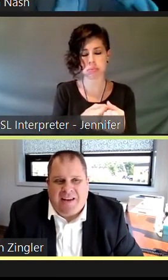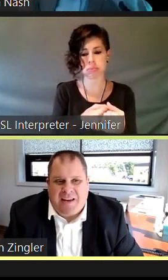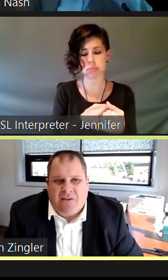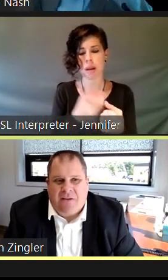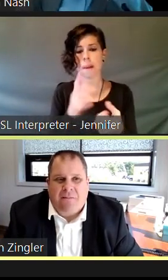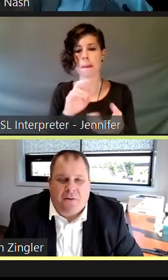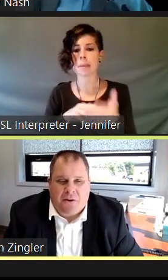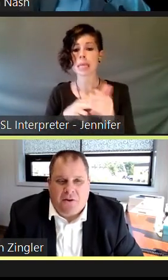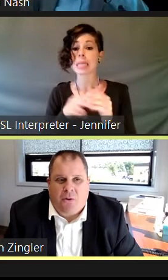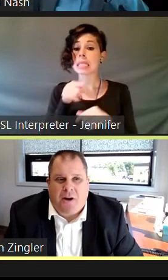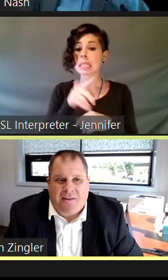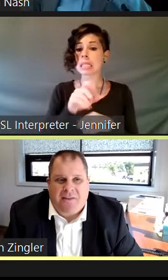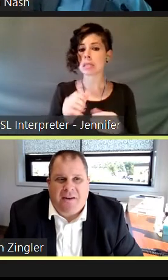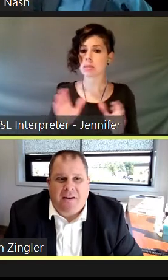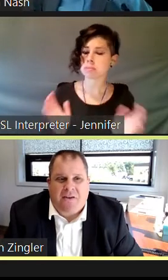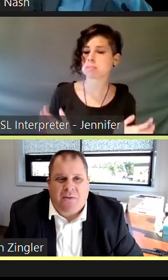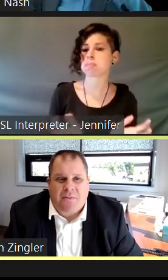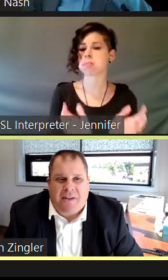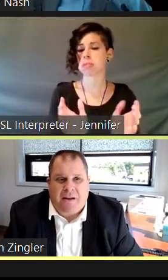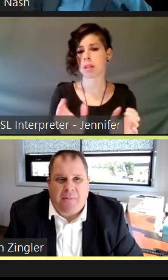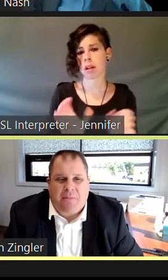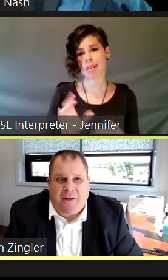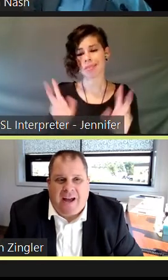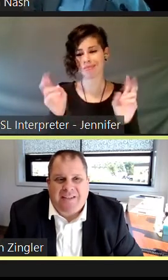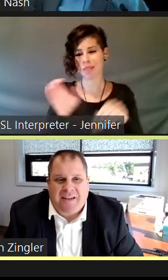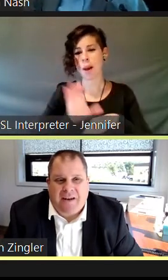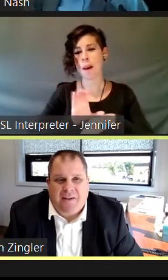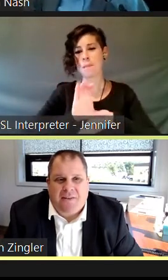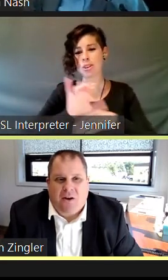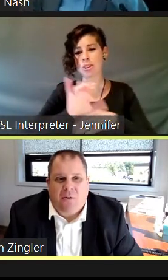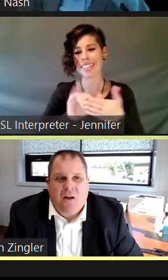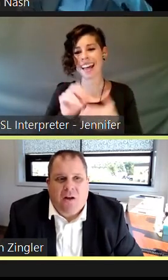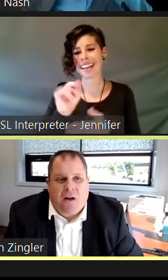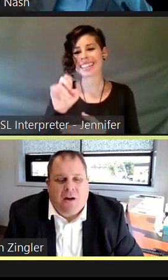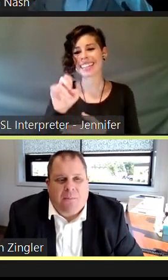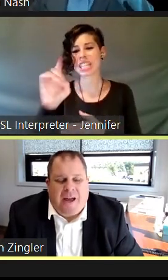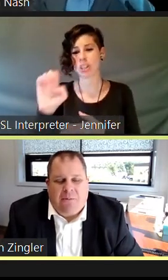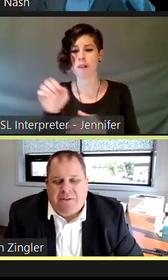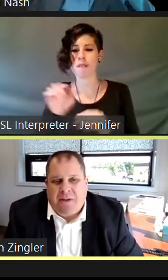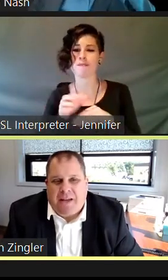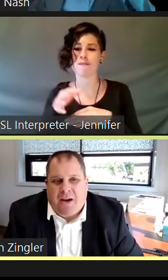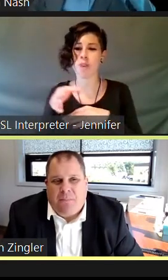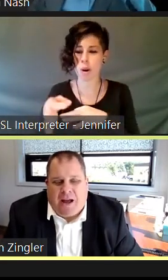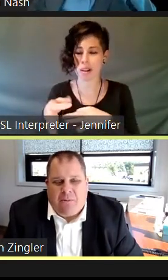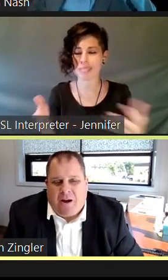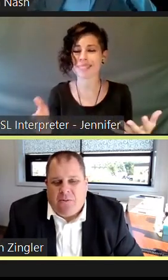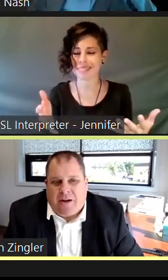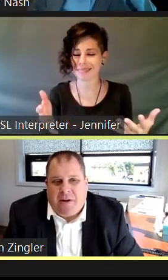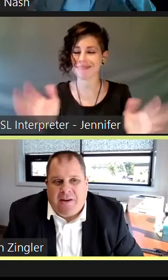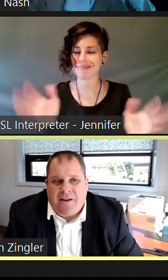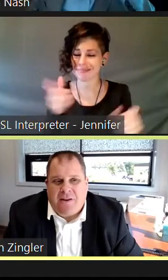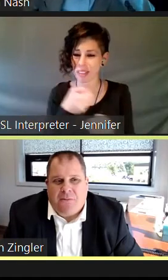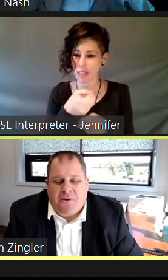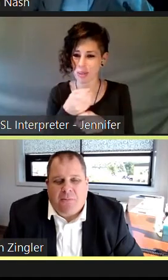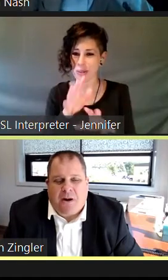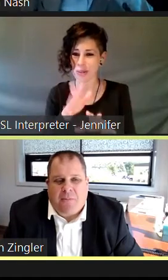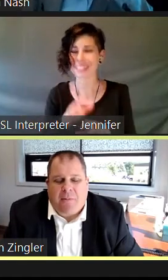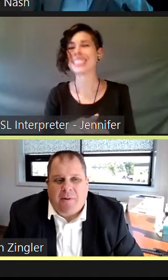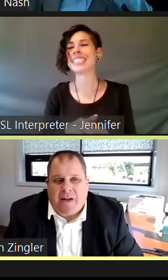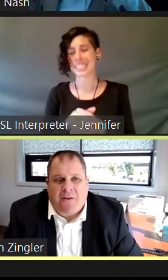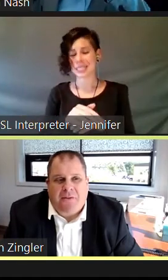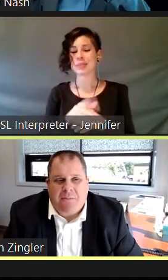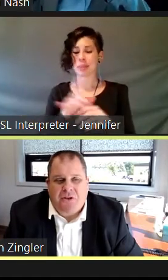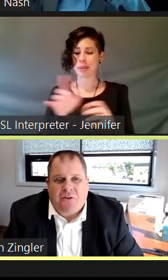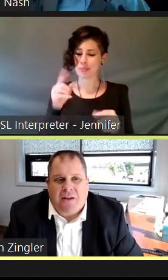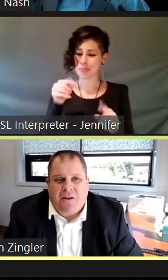push that needle even further, no pun intended, in terms of getting people vaccinated. So that was a big help, but I would recommend that you go through your Department of